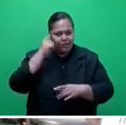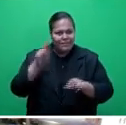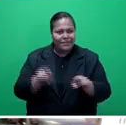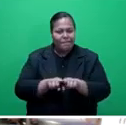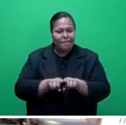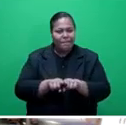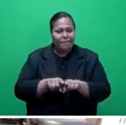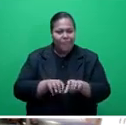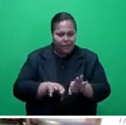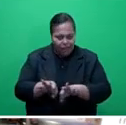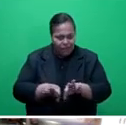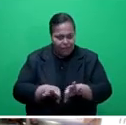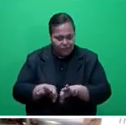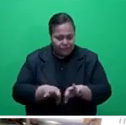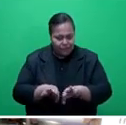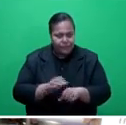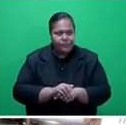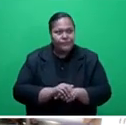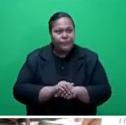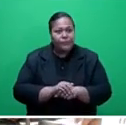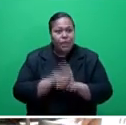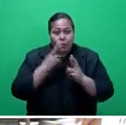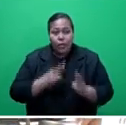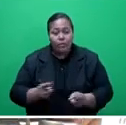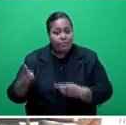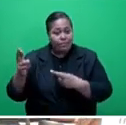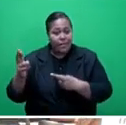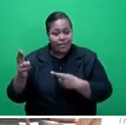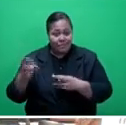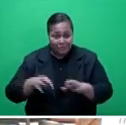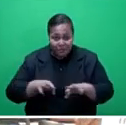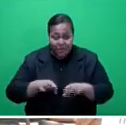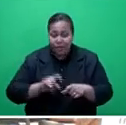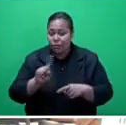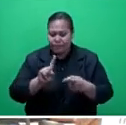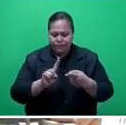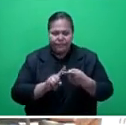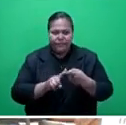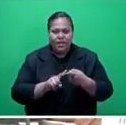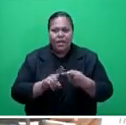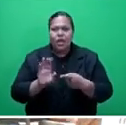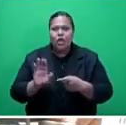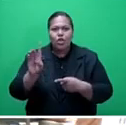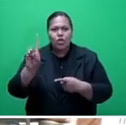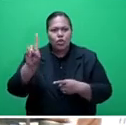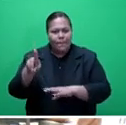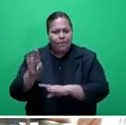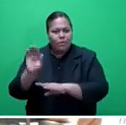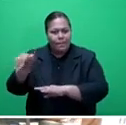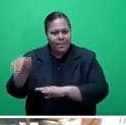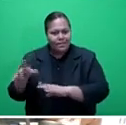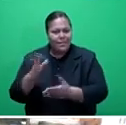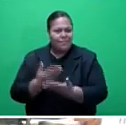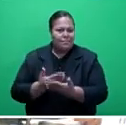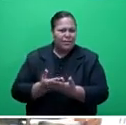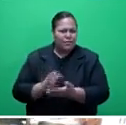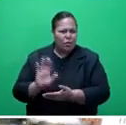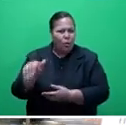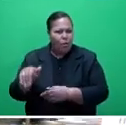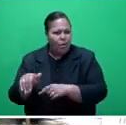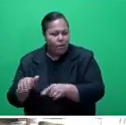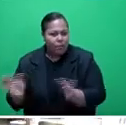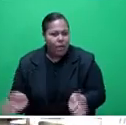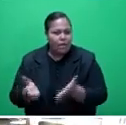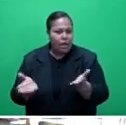recommended strategies will be based on the principles such as raising domestic demand and confidence, encouraging